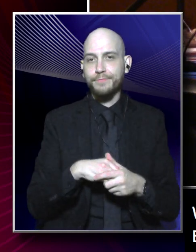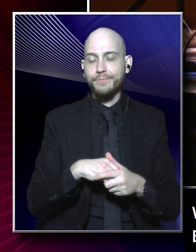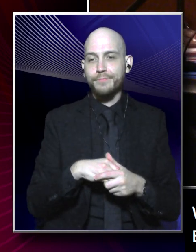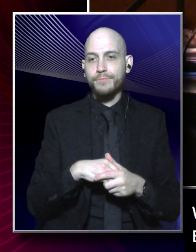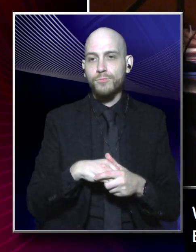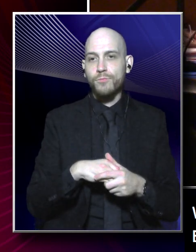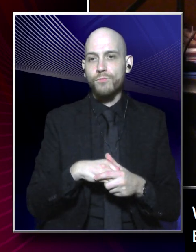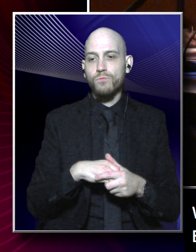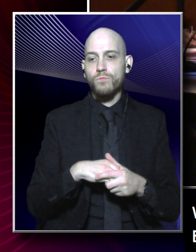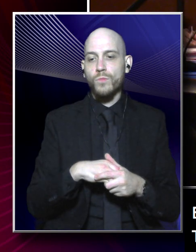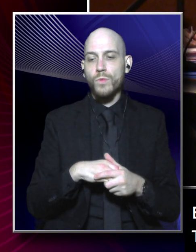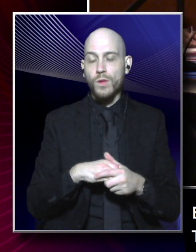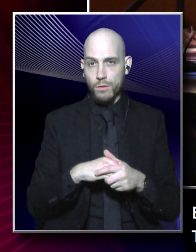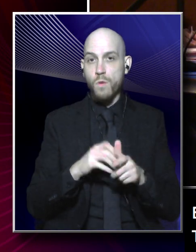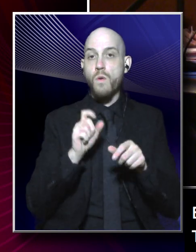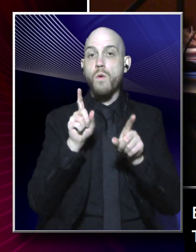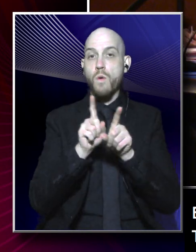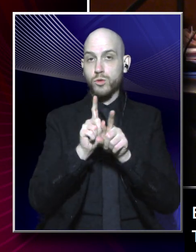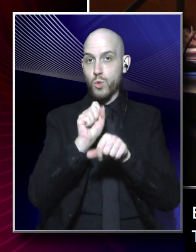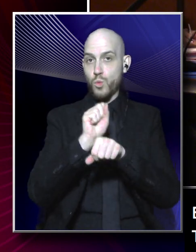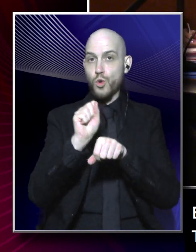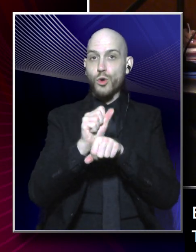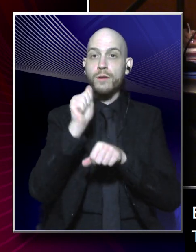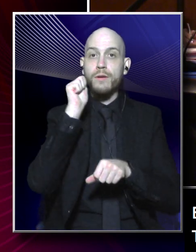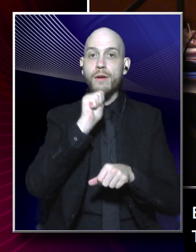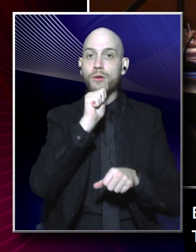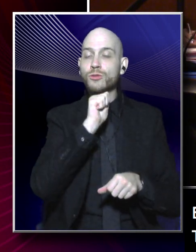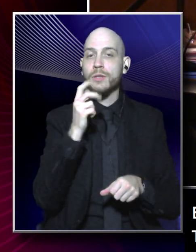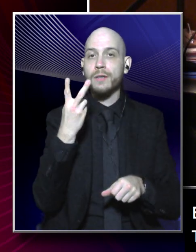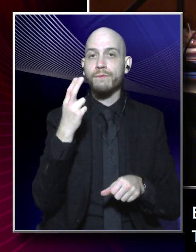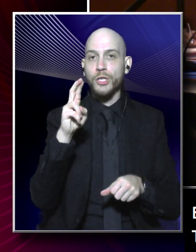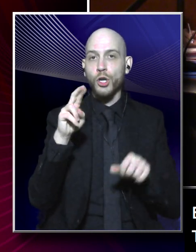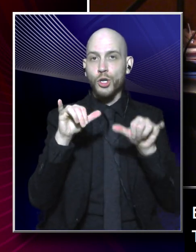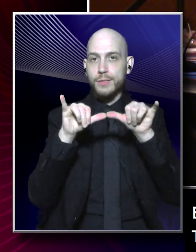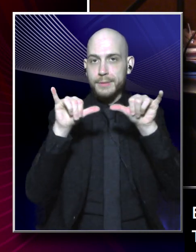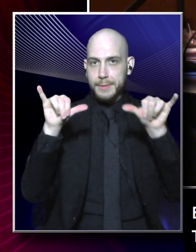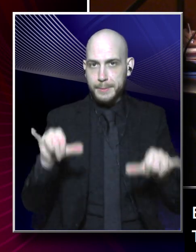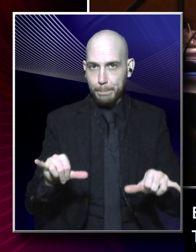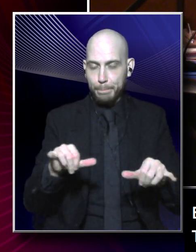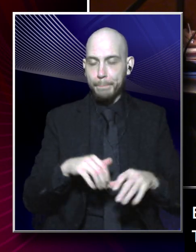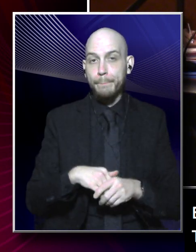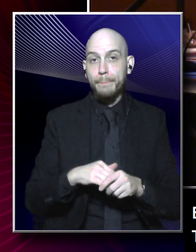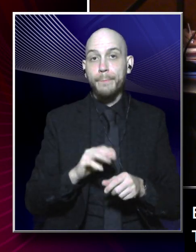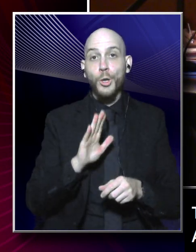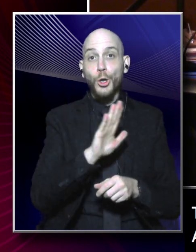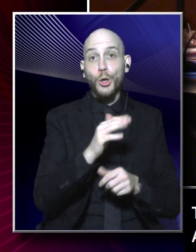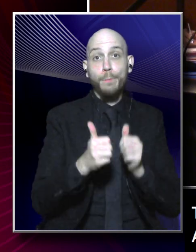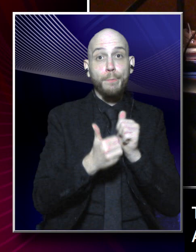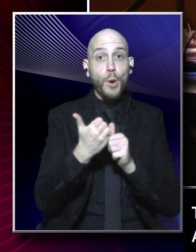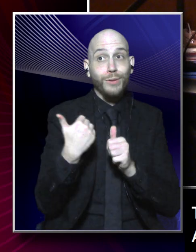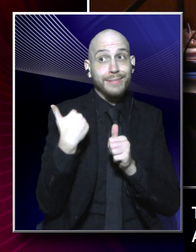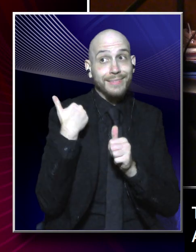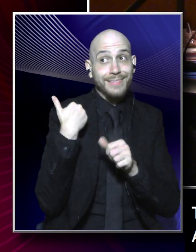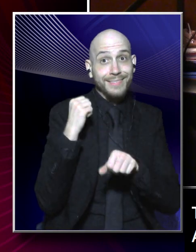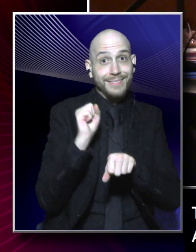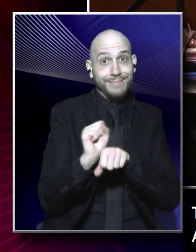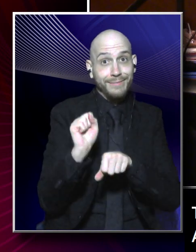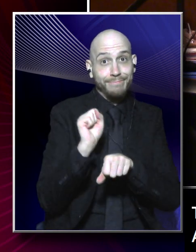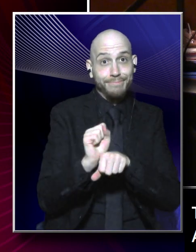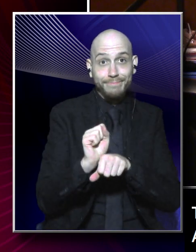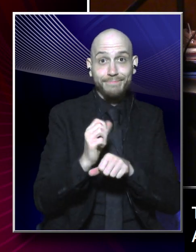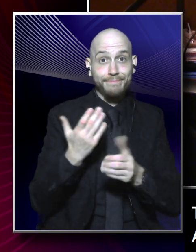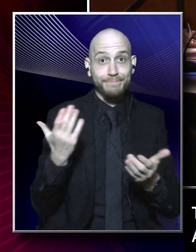in the Arizona VR system. Her last job with the state agency was as an